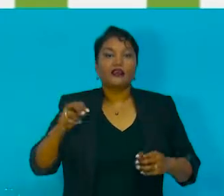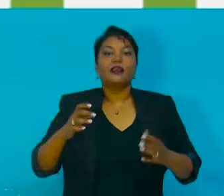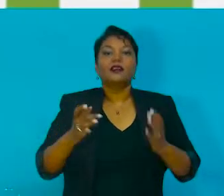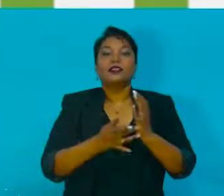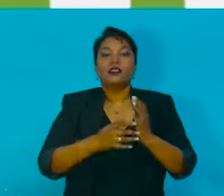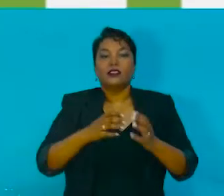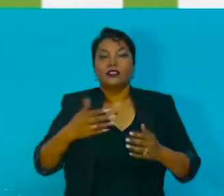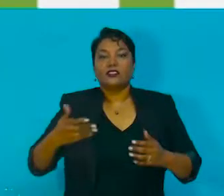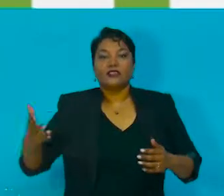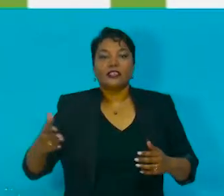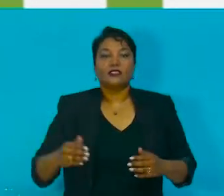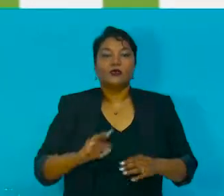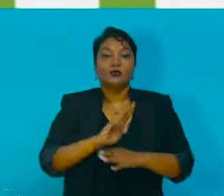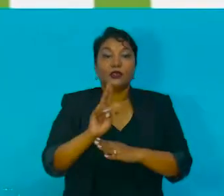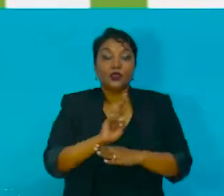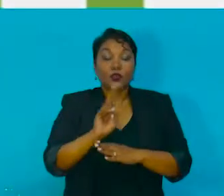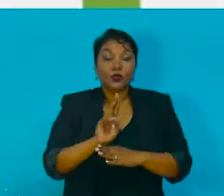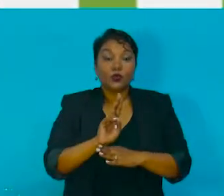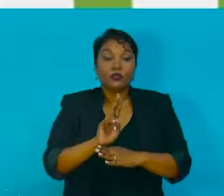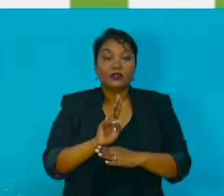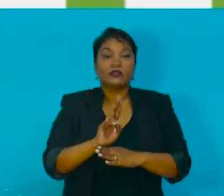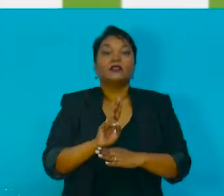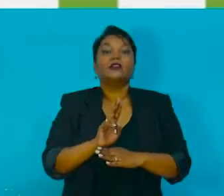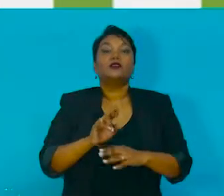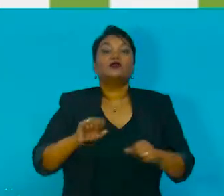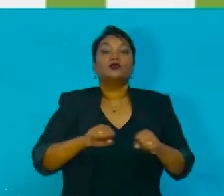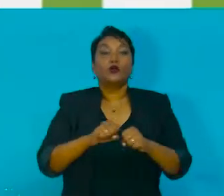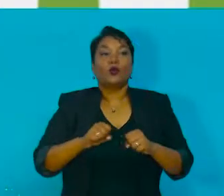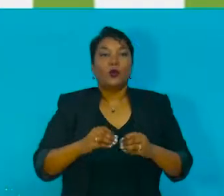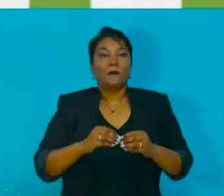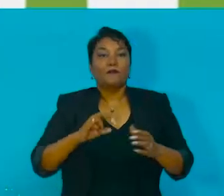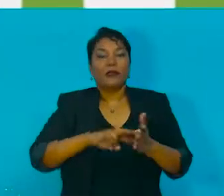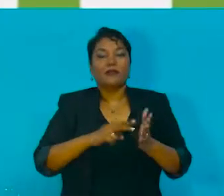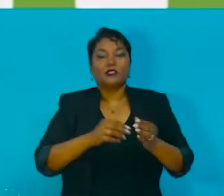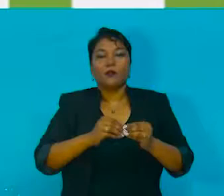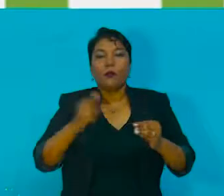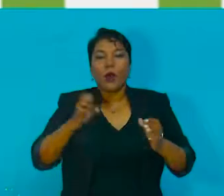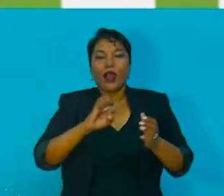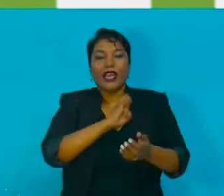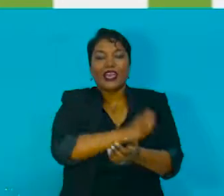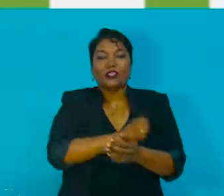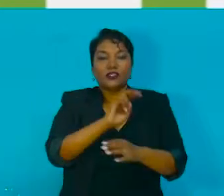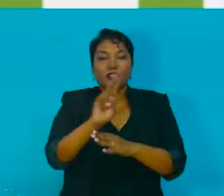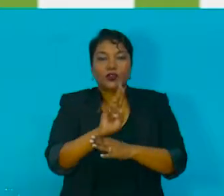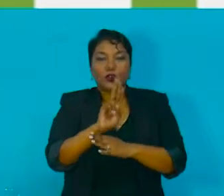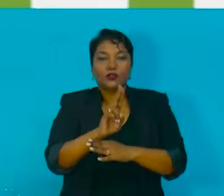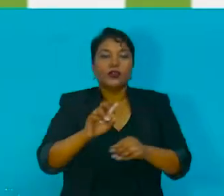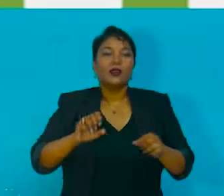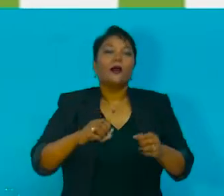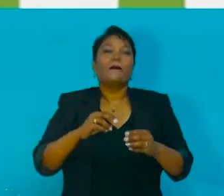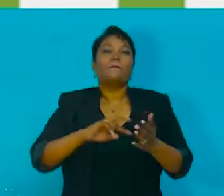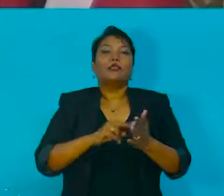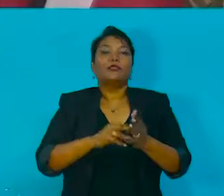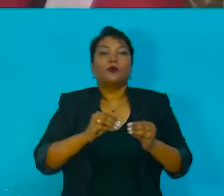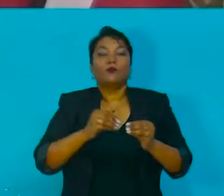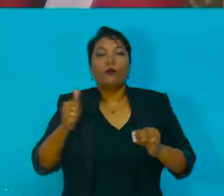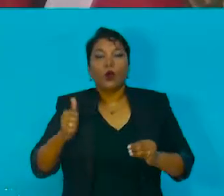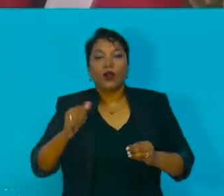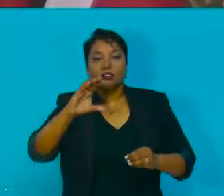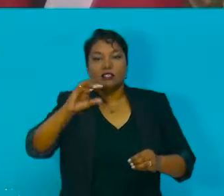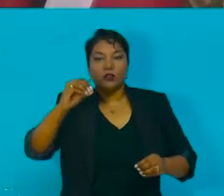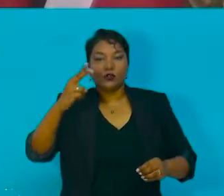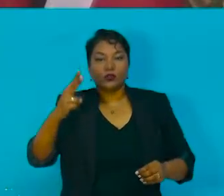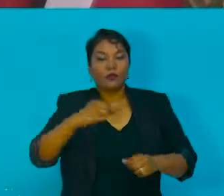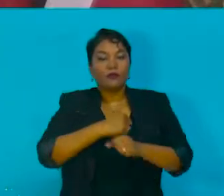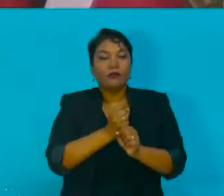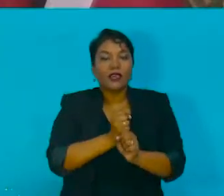and increasing artificial intelligence. The impact of the telecommunications sector as a consumer, as a